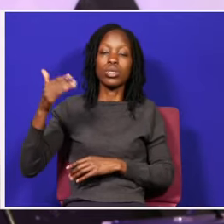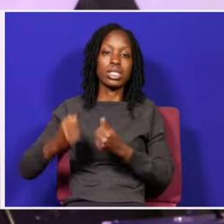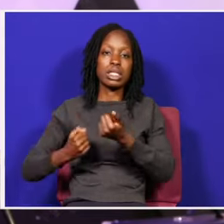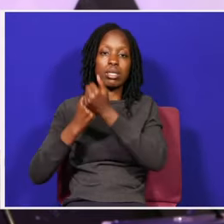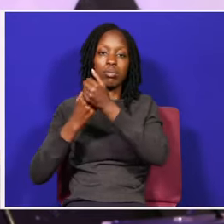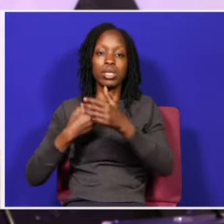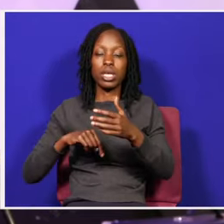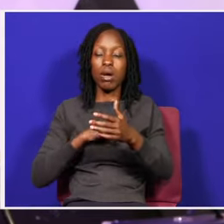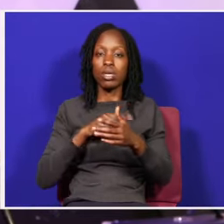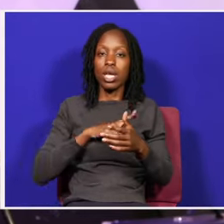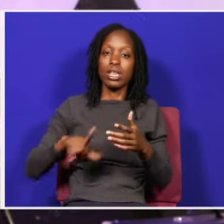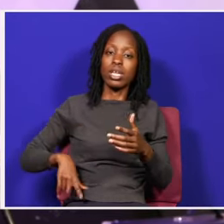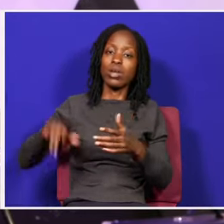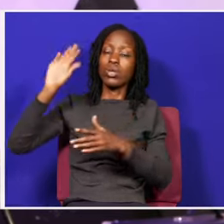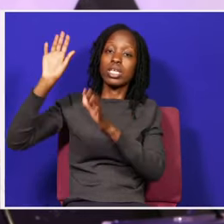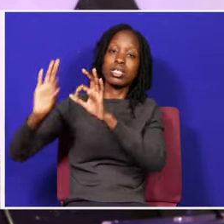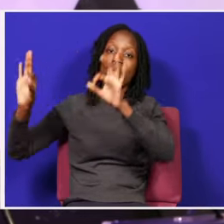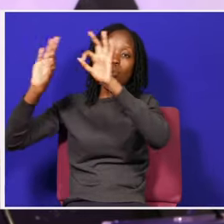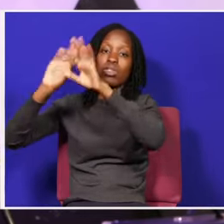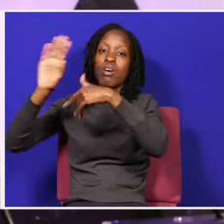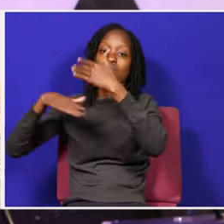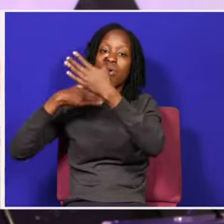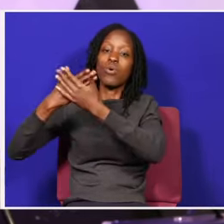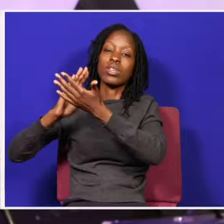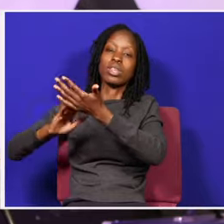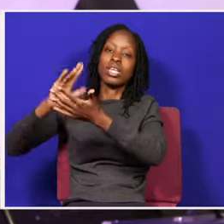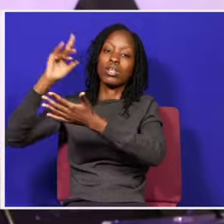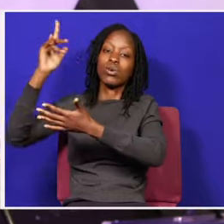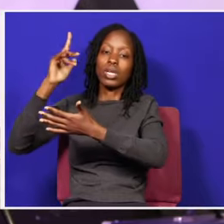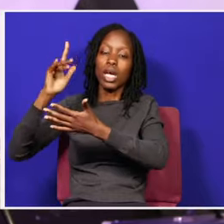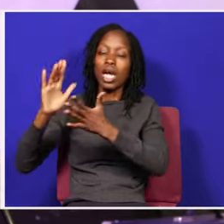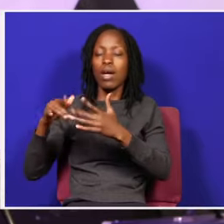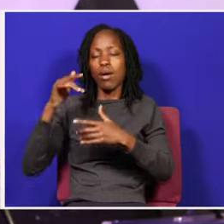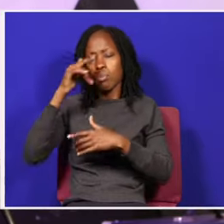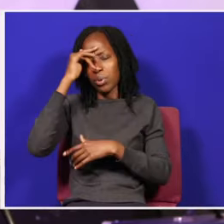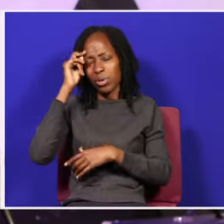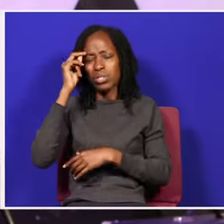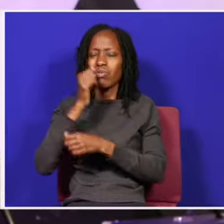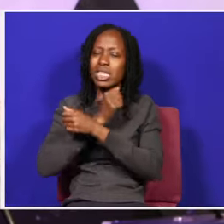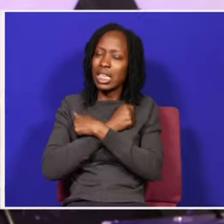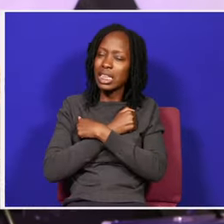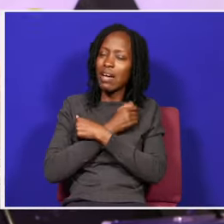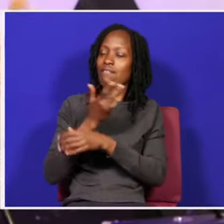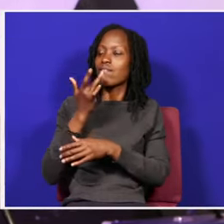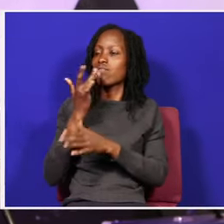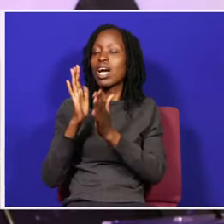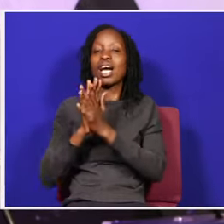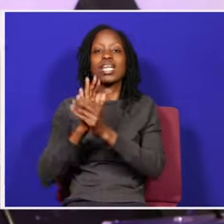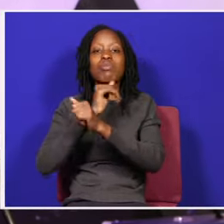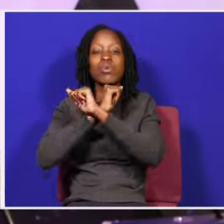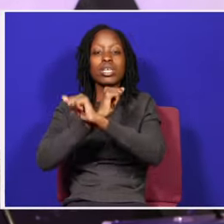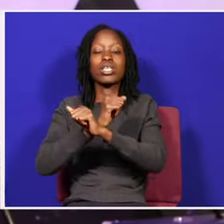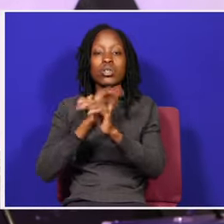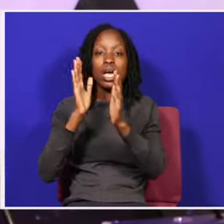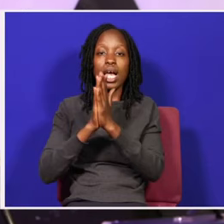side. He deserves all the glory for the love, for the favor, for the protection, and above all,